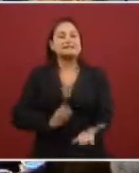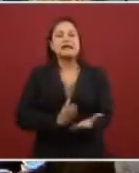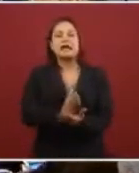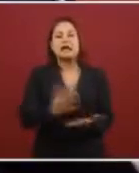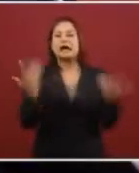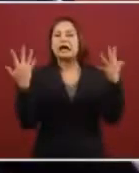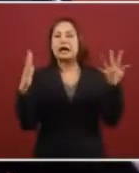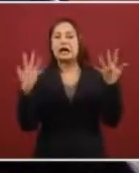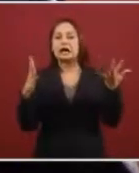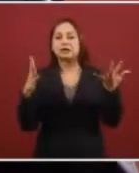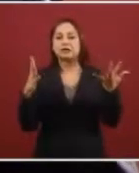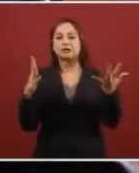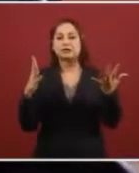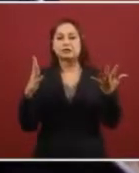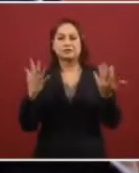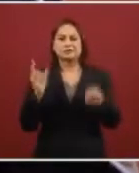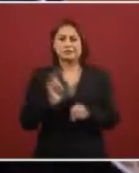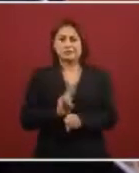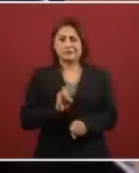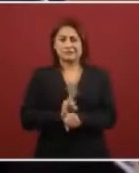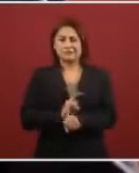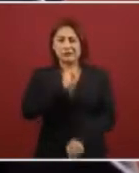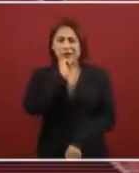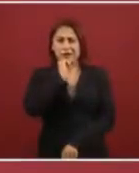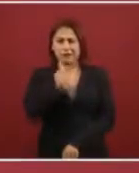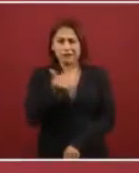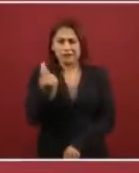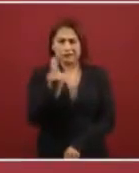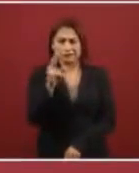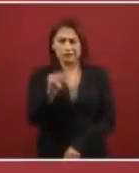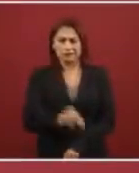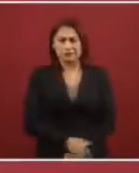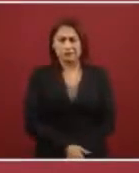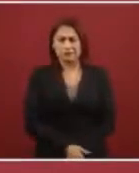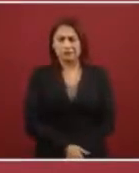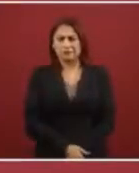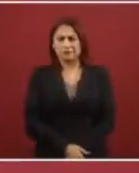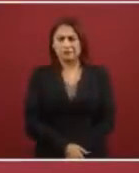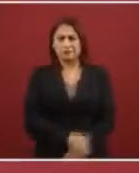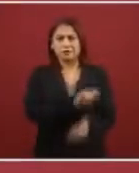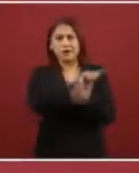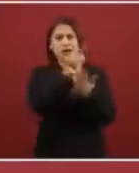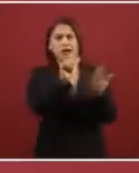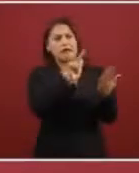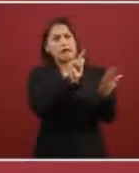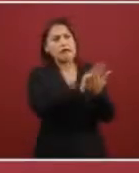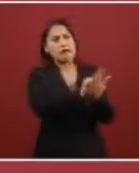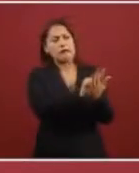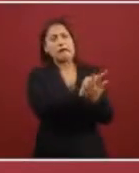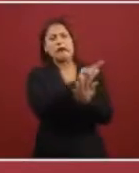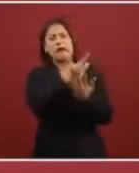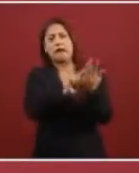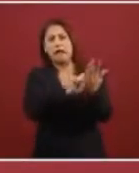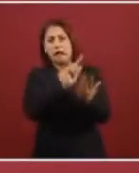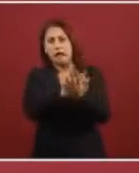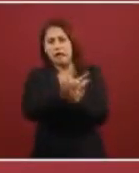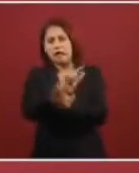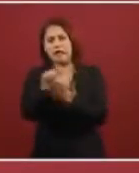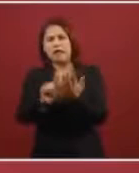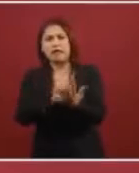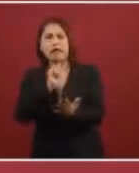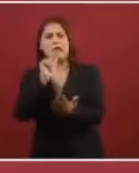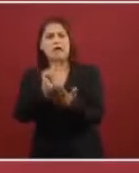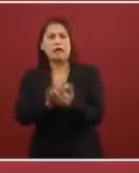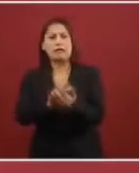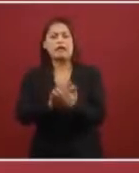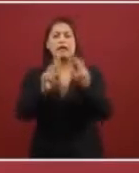no nada de simulación no simulation cuántas leyes aprobaron how many laws did they approve